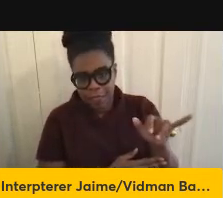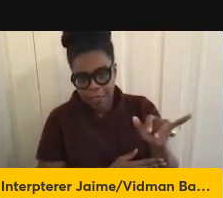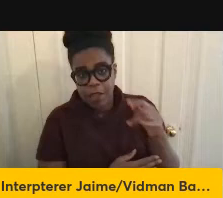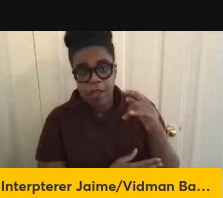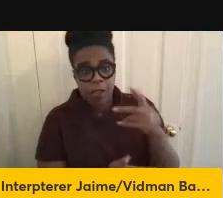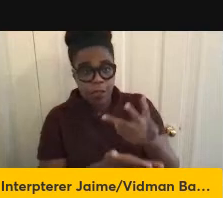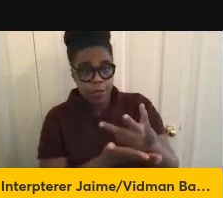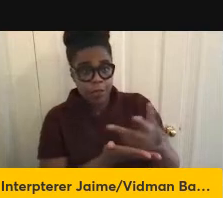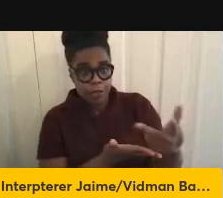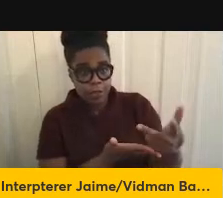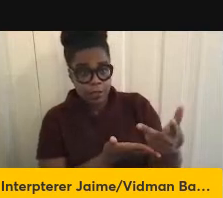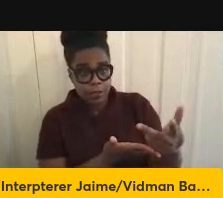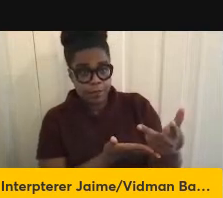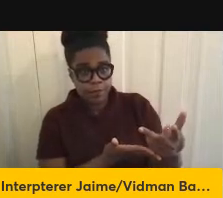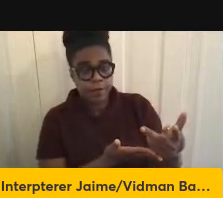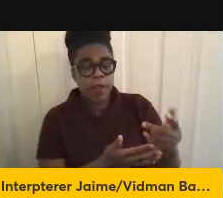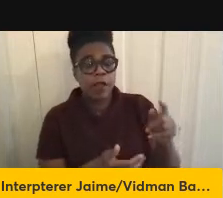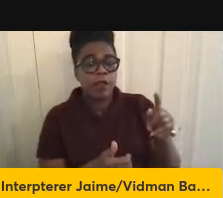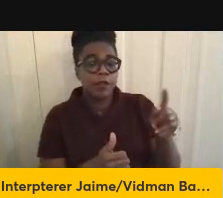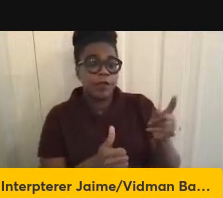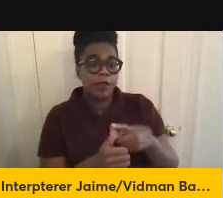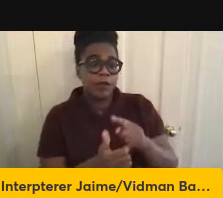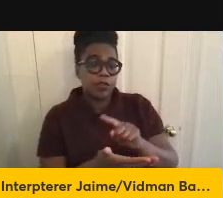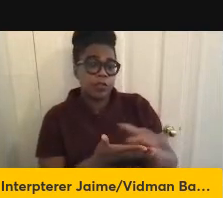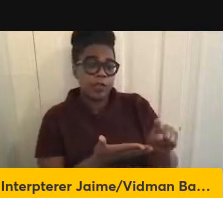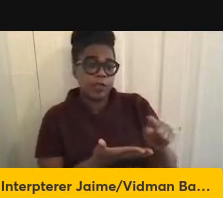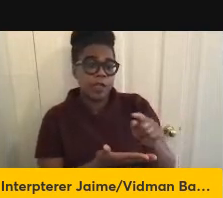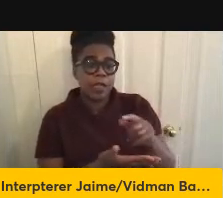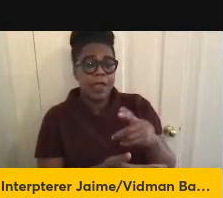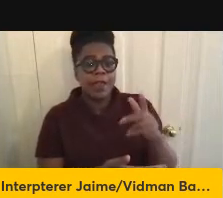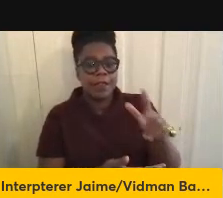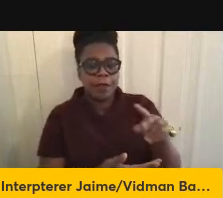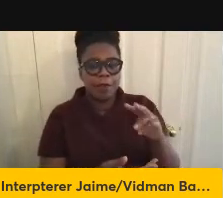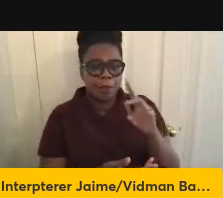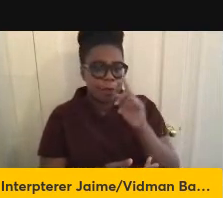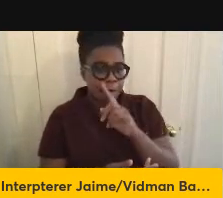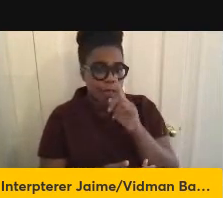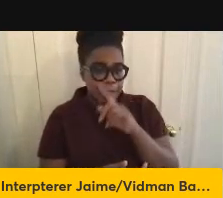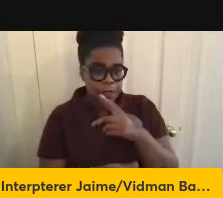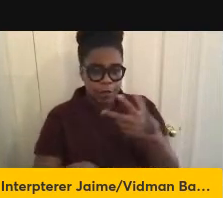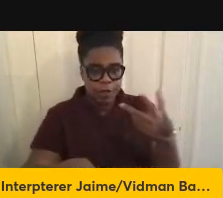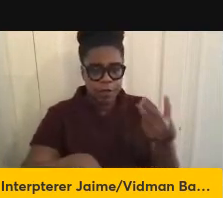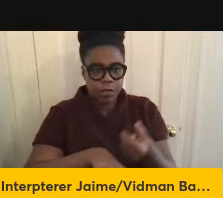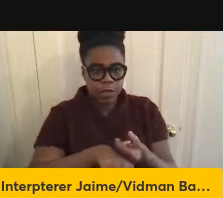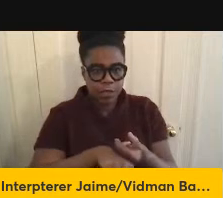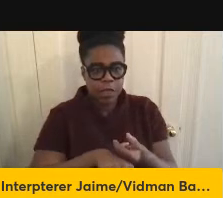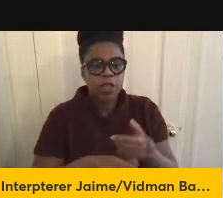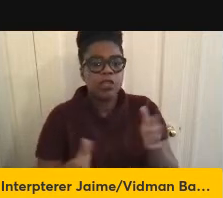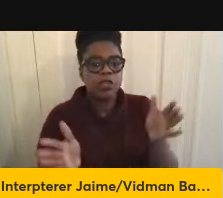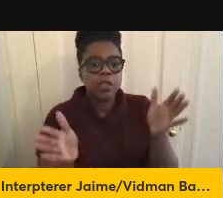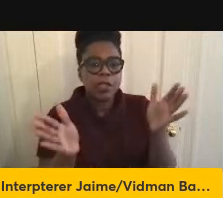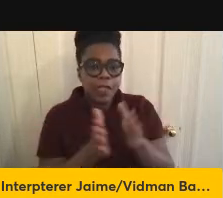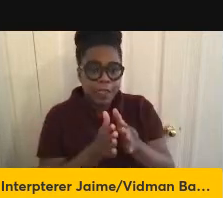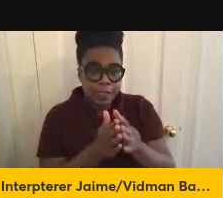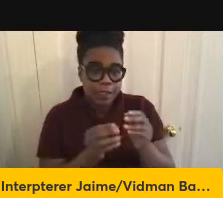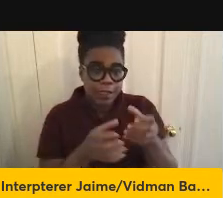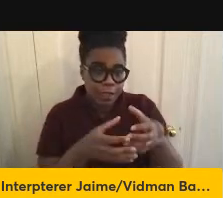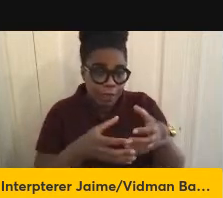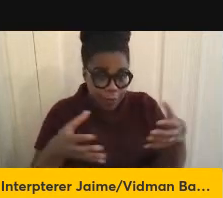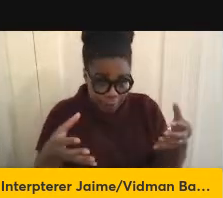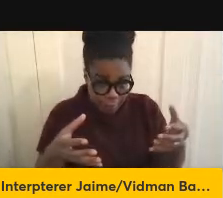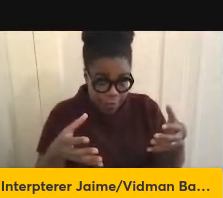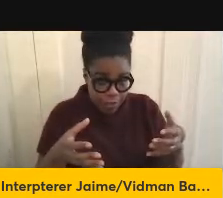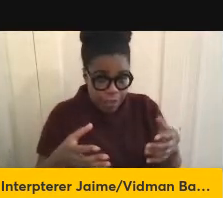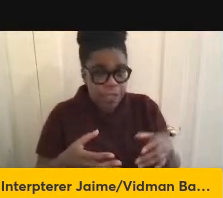3 weeks. Within the first week of treatment, we injected these mice with alum adjuvant to induce inflammation so that we can specifically